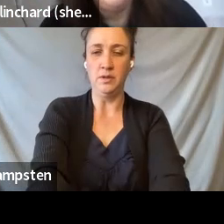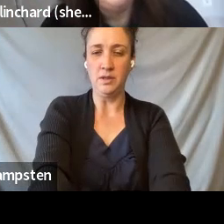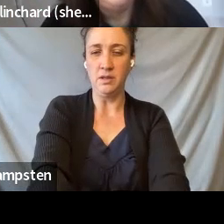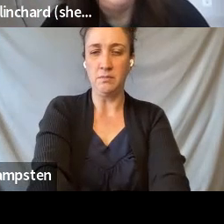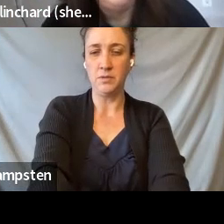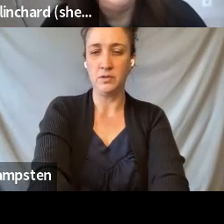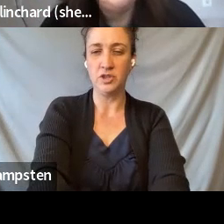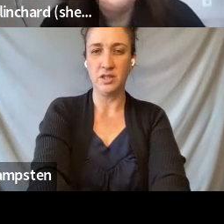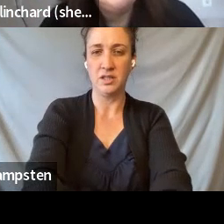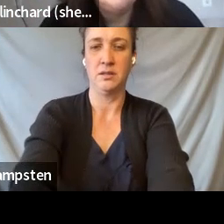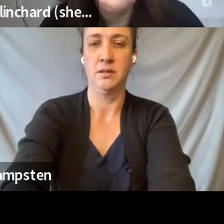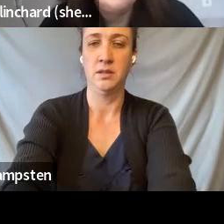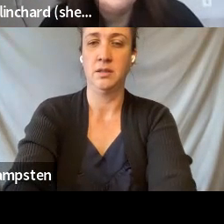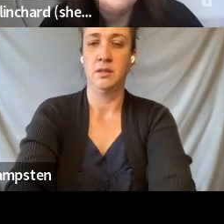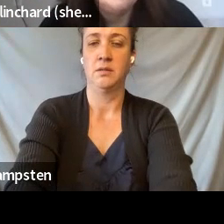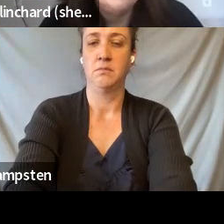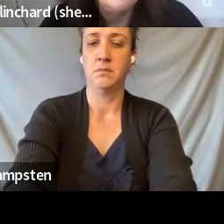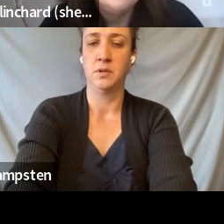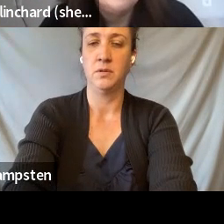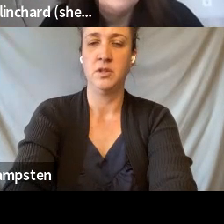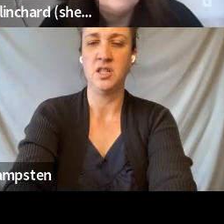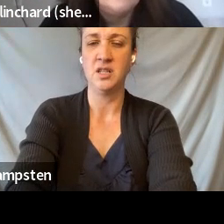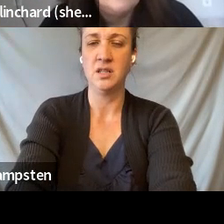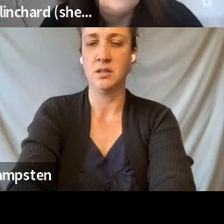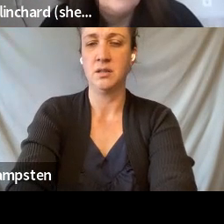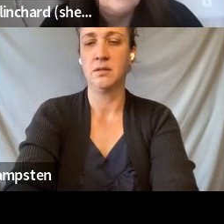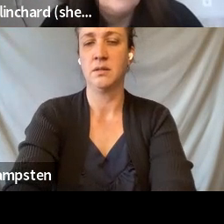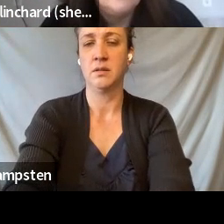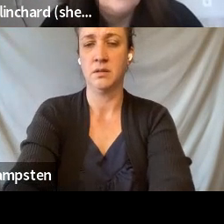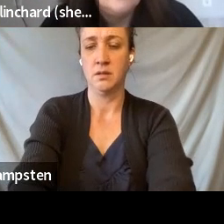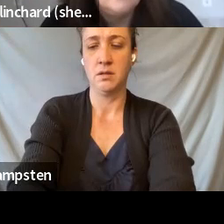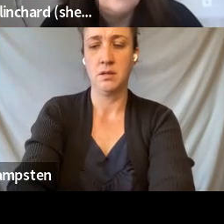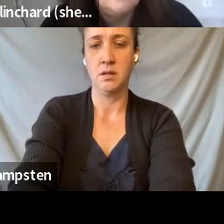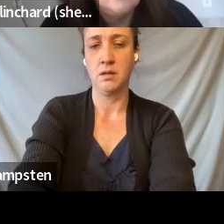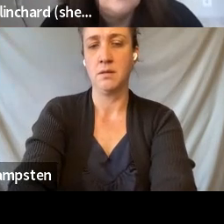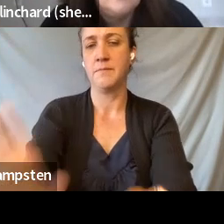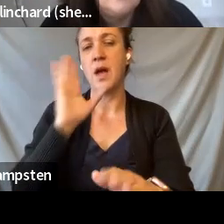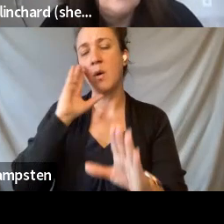you know, I'm hoping we can convey that to the decision makers.